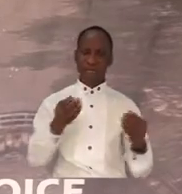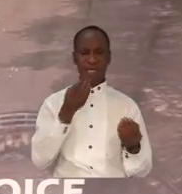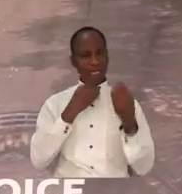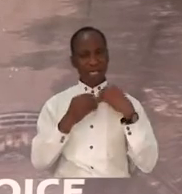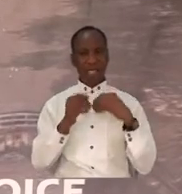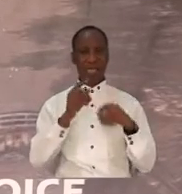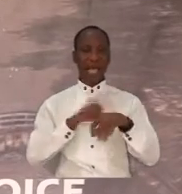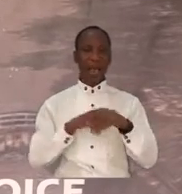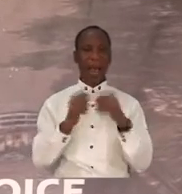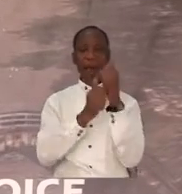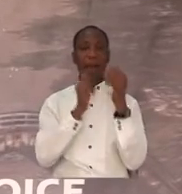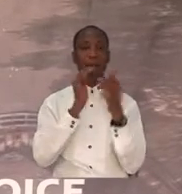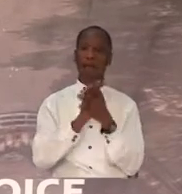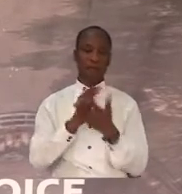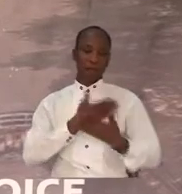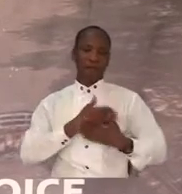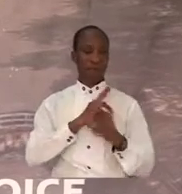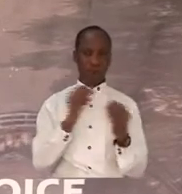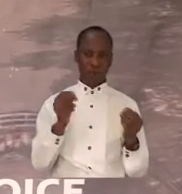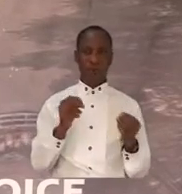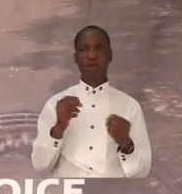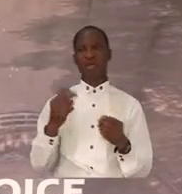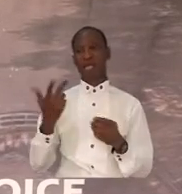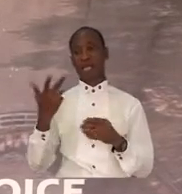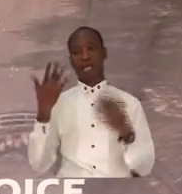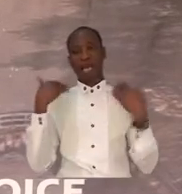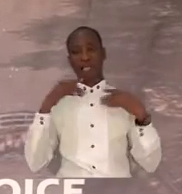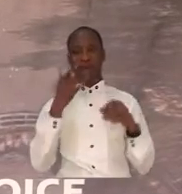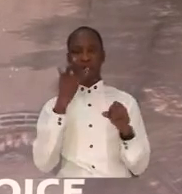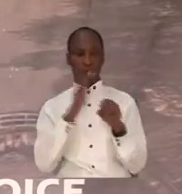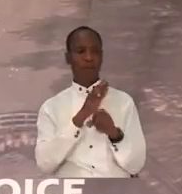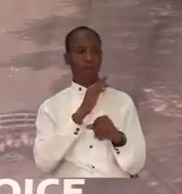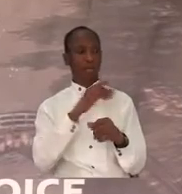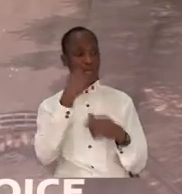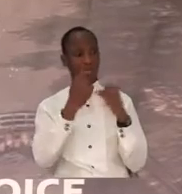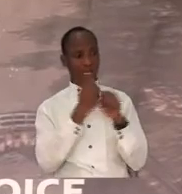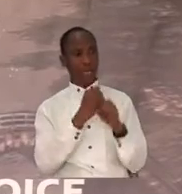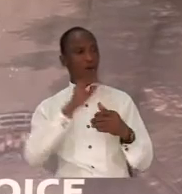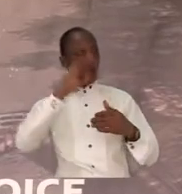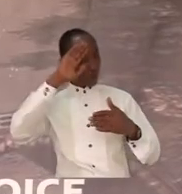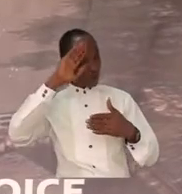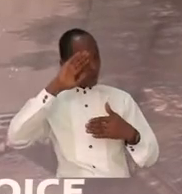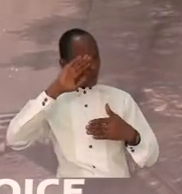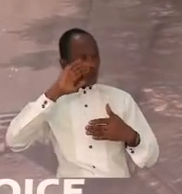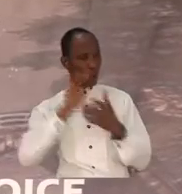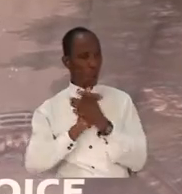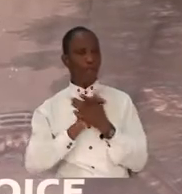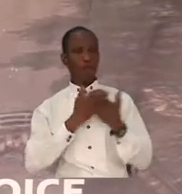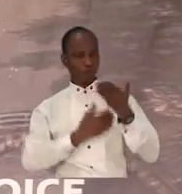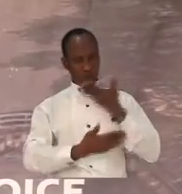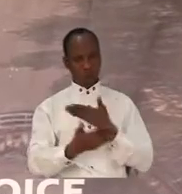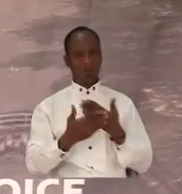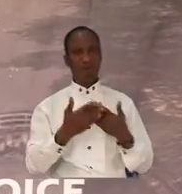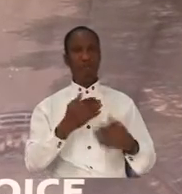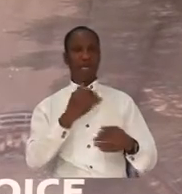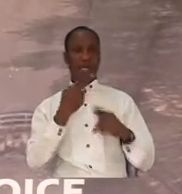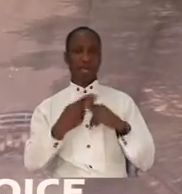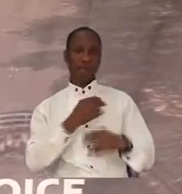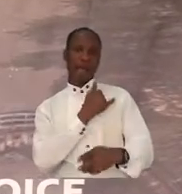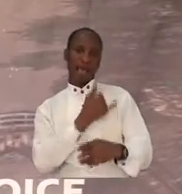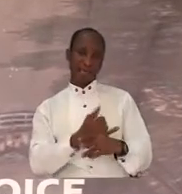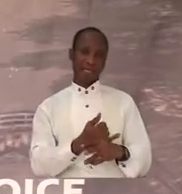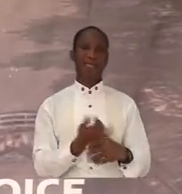more yet. One almost a bustle, I fish his air, or yet obedience or bewo, awo, Babeni, or Bertrand and Isaac, I see any